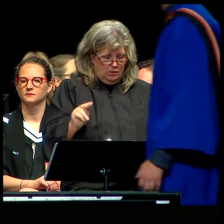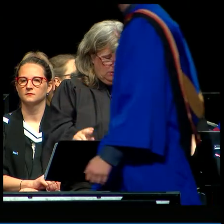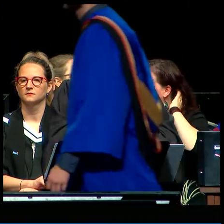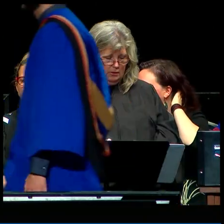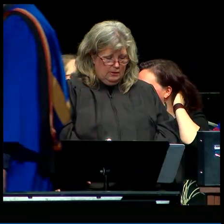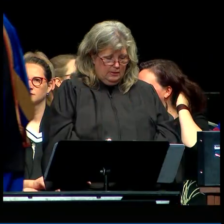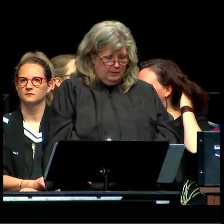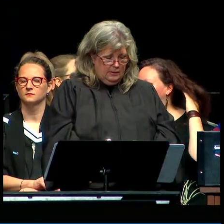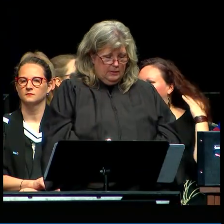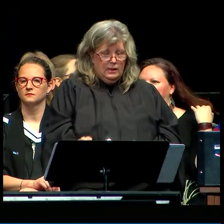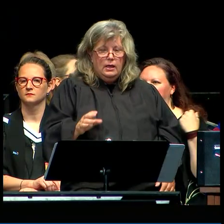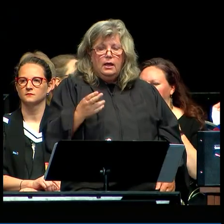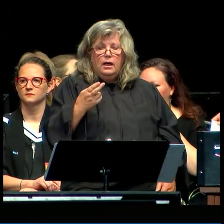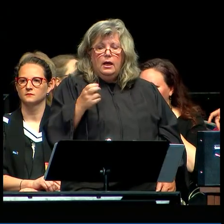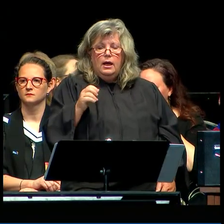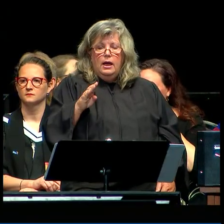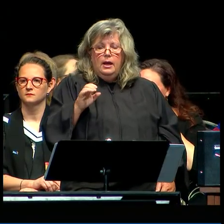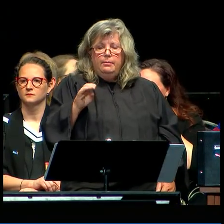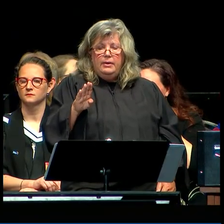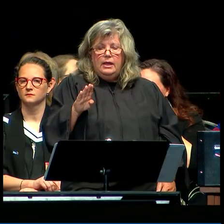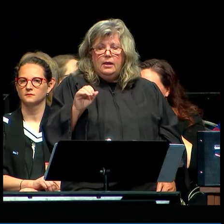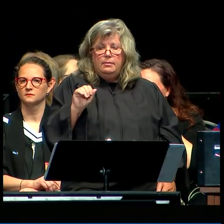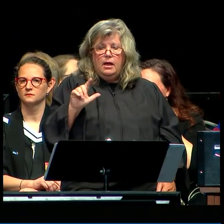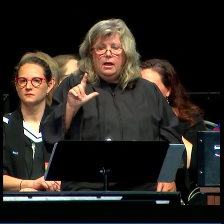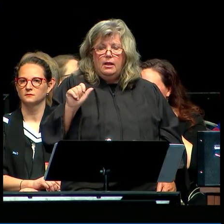Habiballah Kasane.